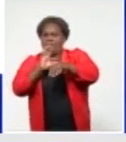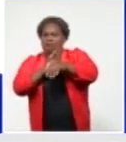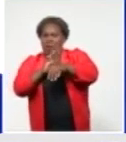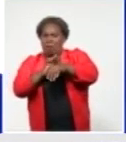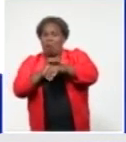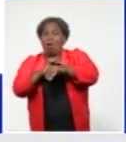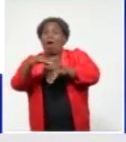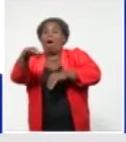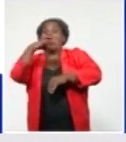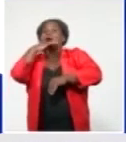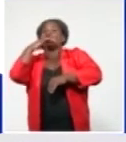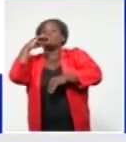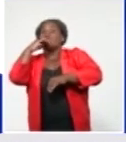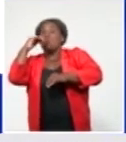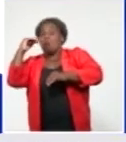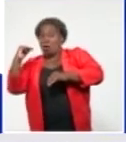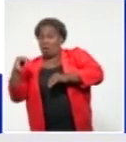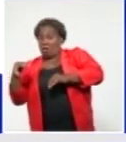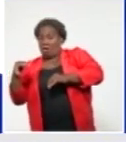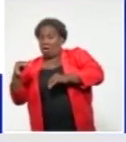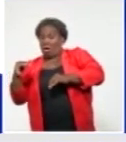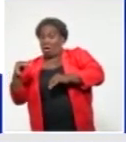468,332, and Chile